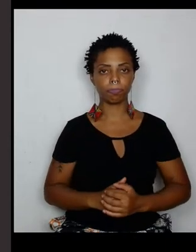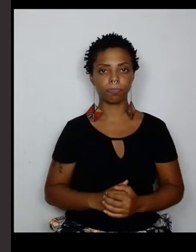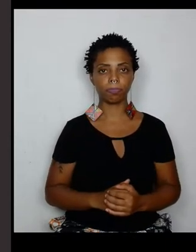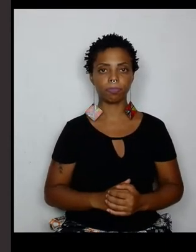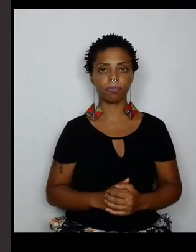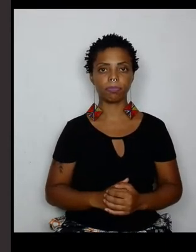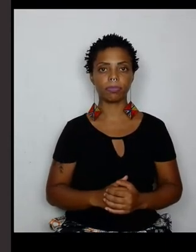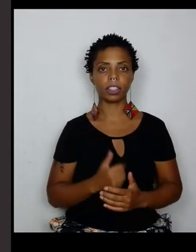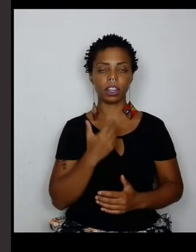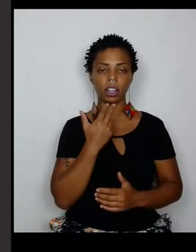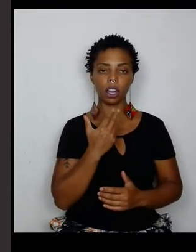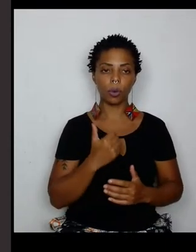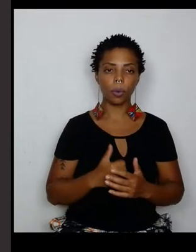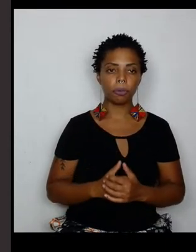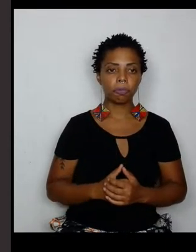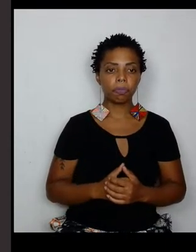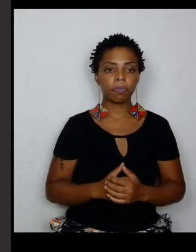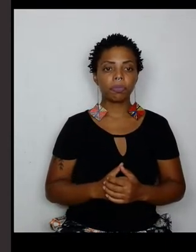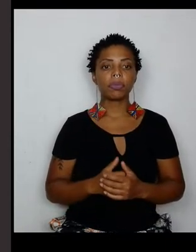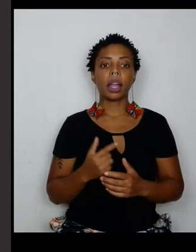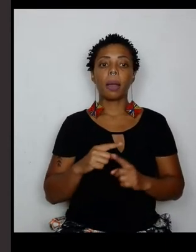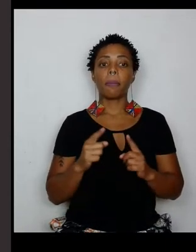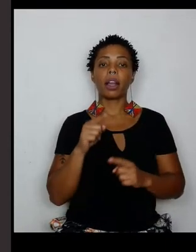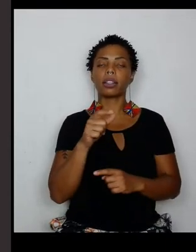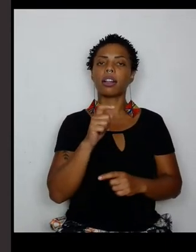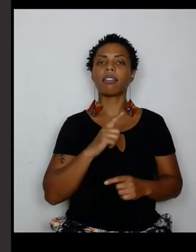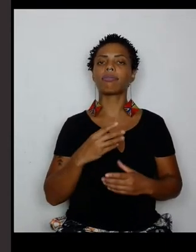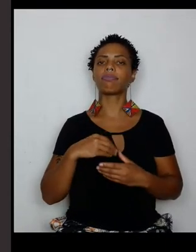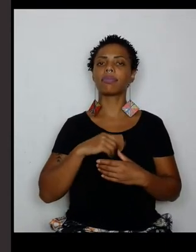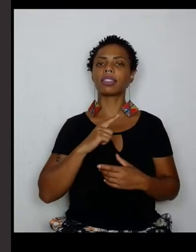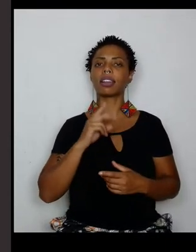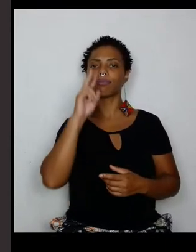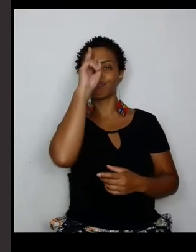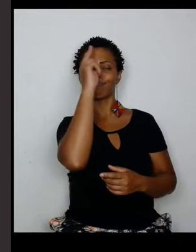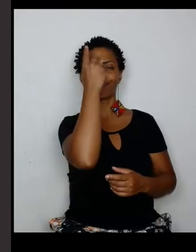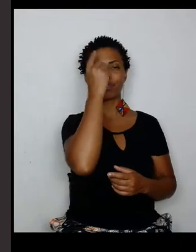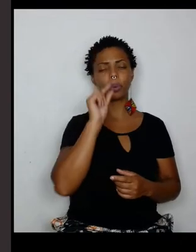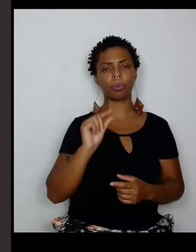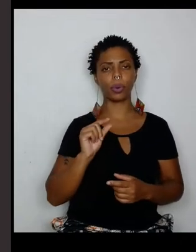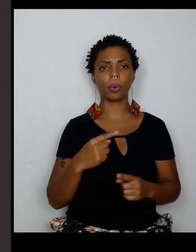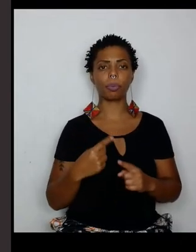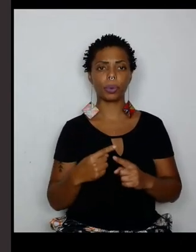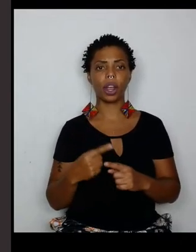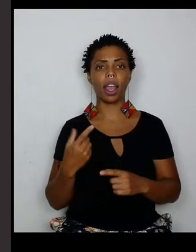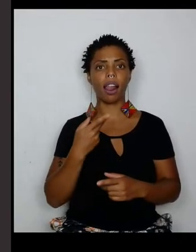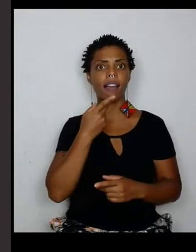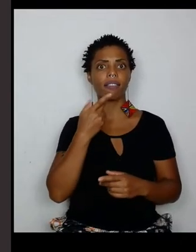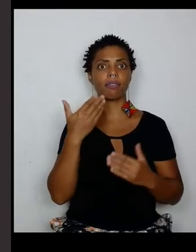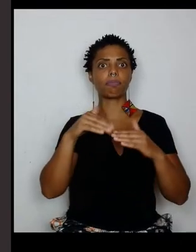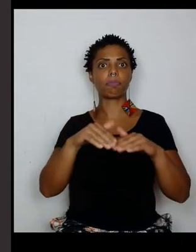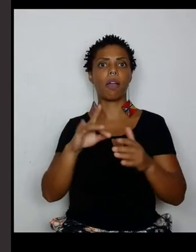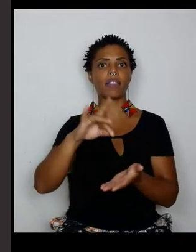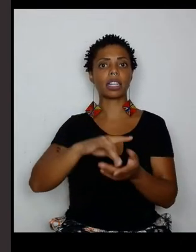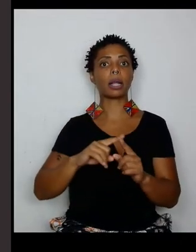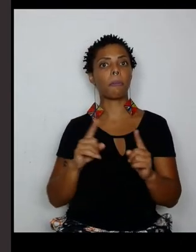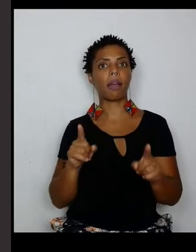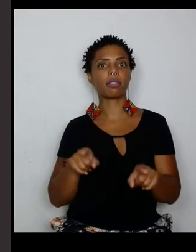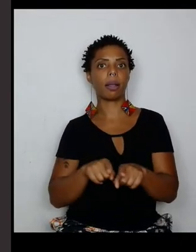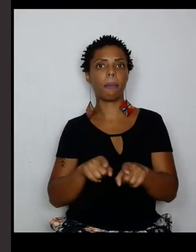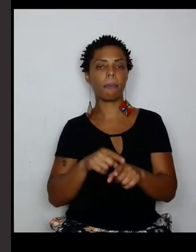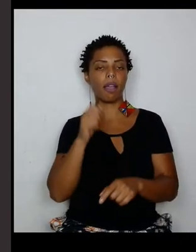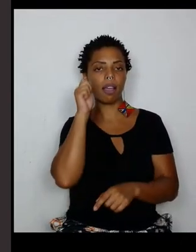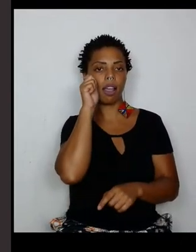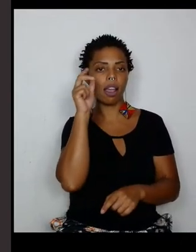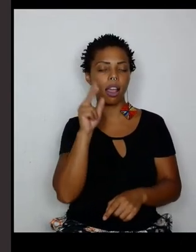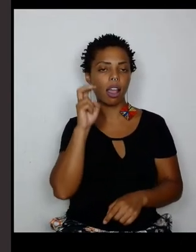was a controversial figure still known for her bluntness as well as her acting solomon godeau whom you'll all